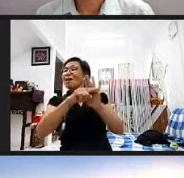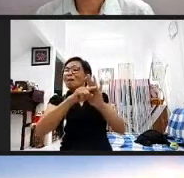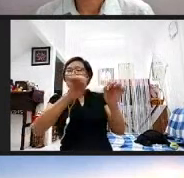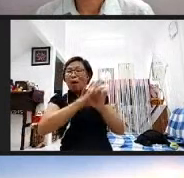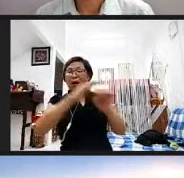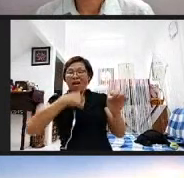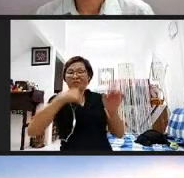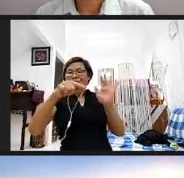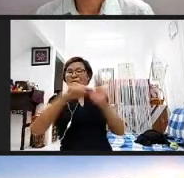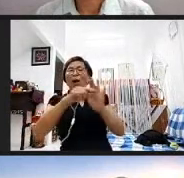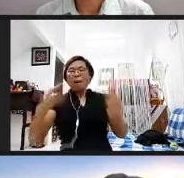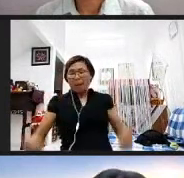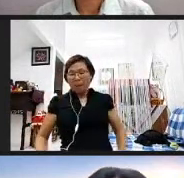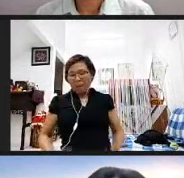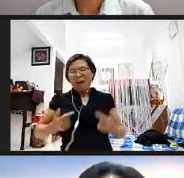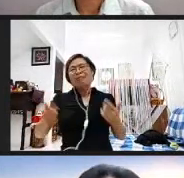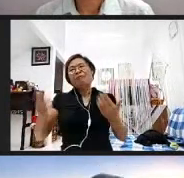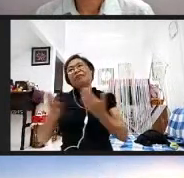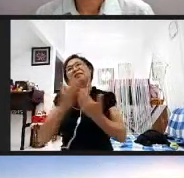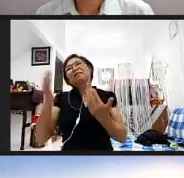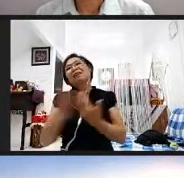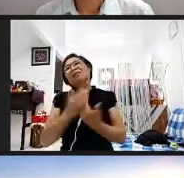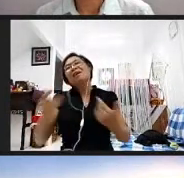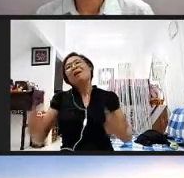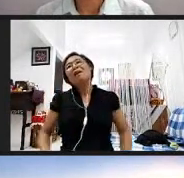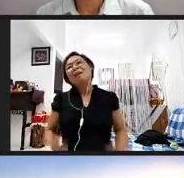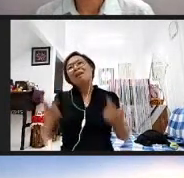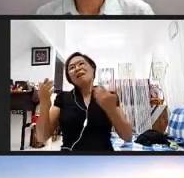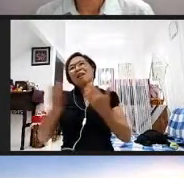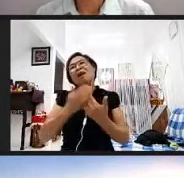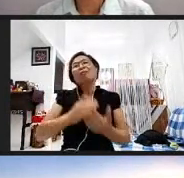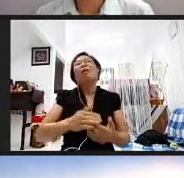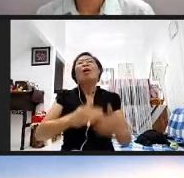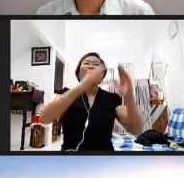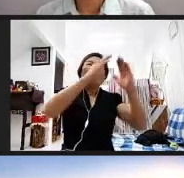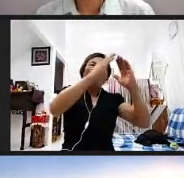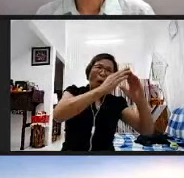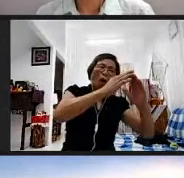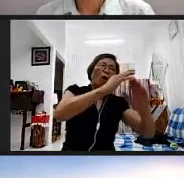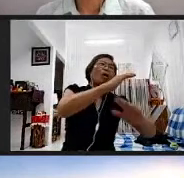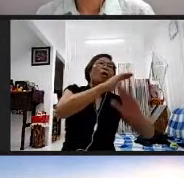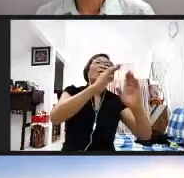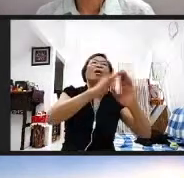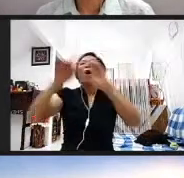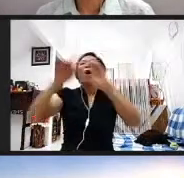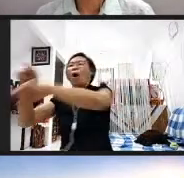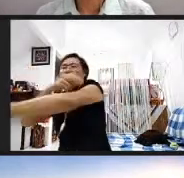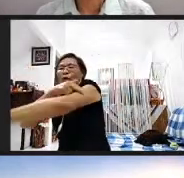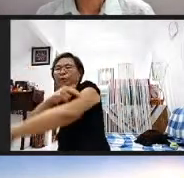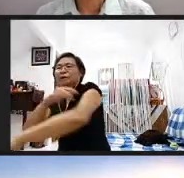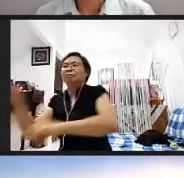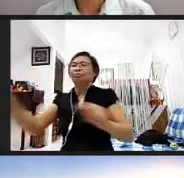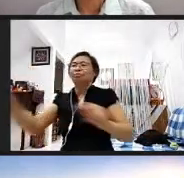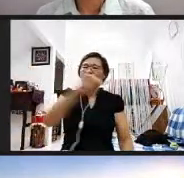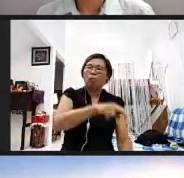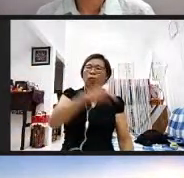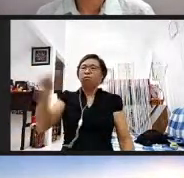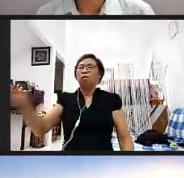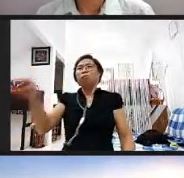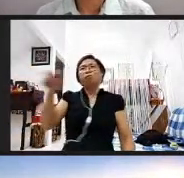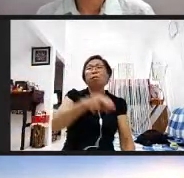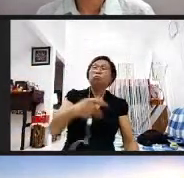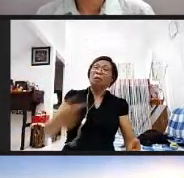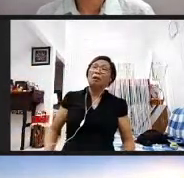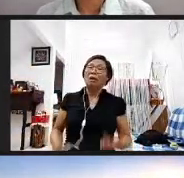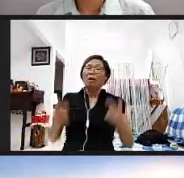way my life was simpler. My life was just between the hospital and home and hospital. And I'm very grateful that at